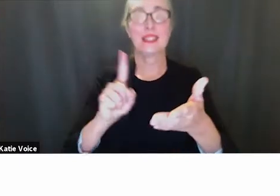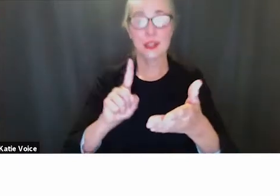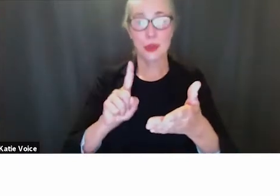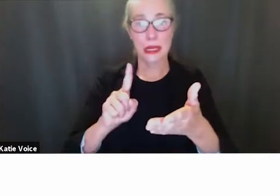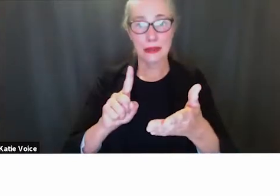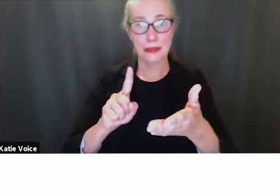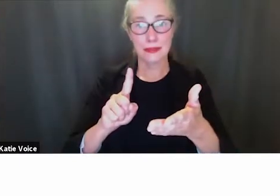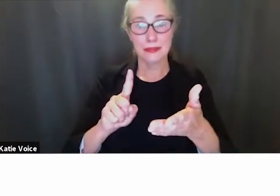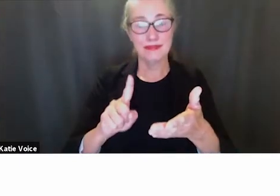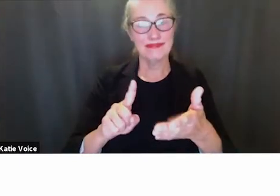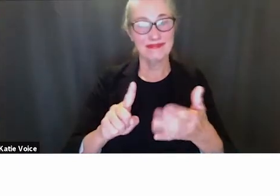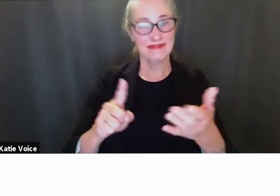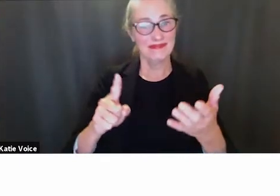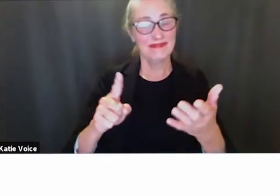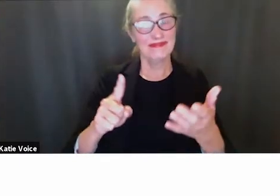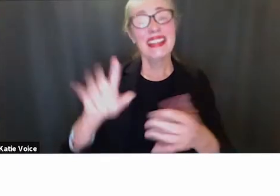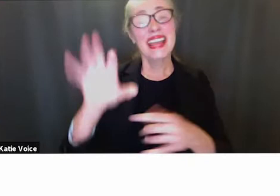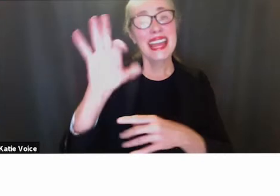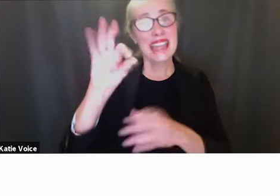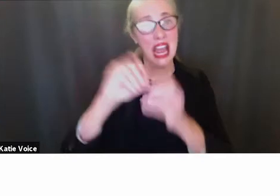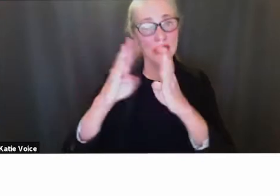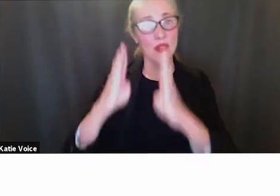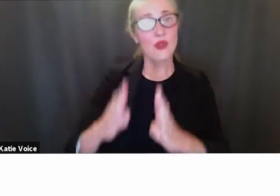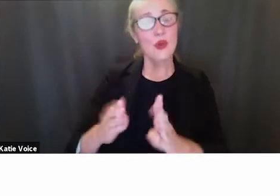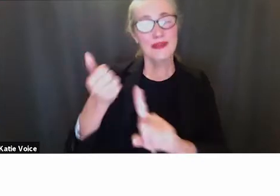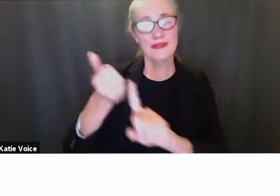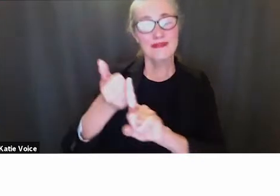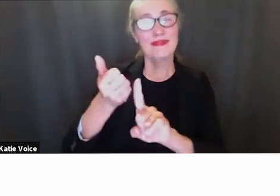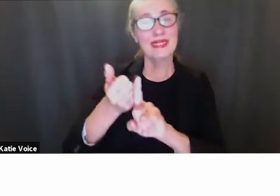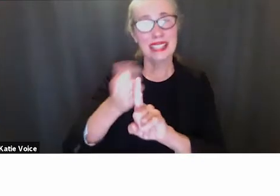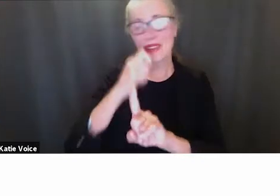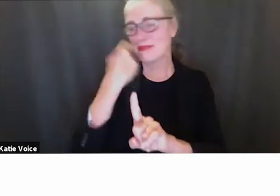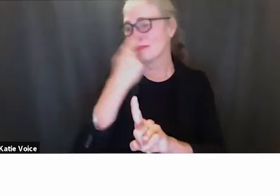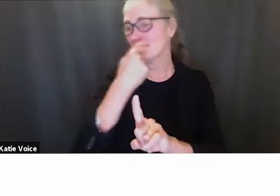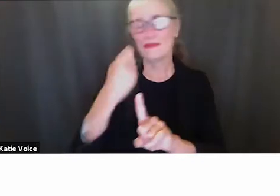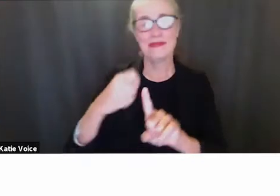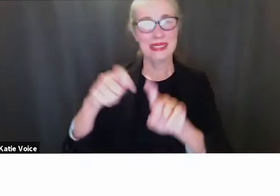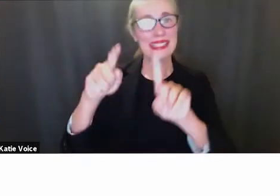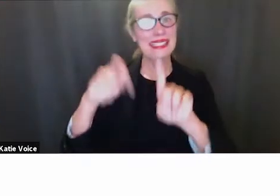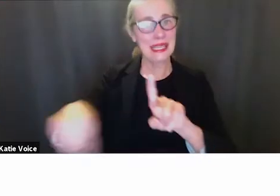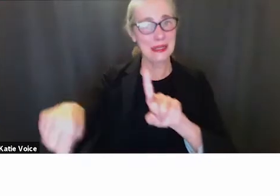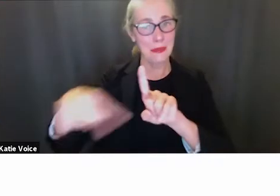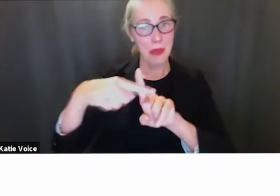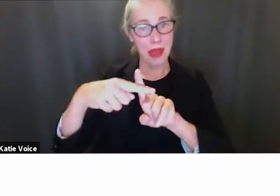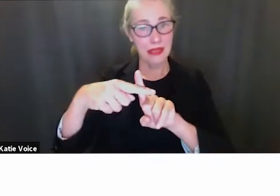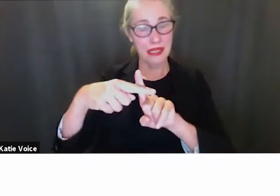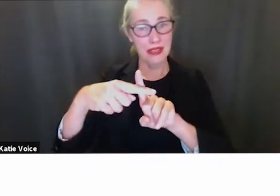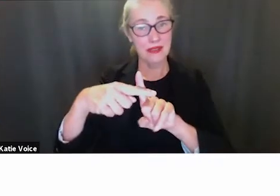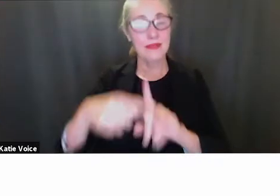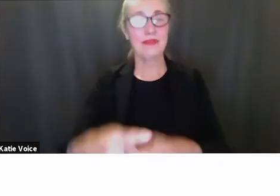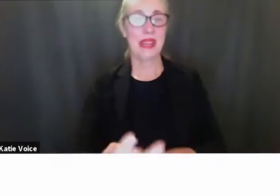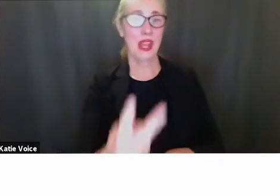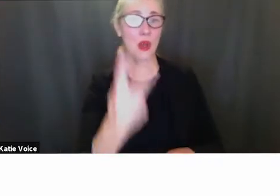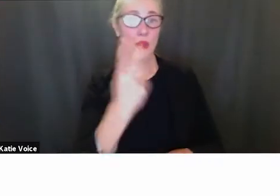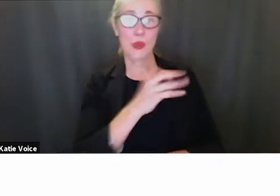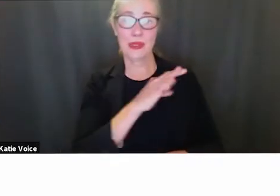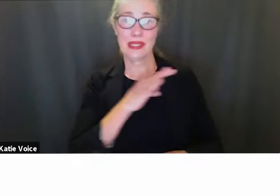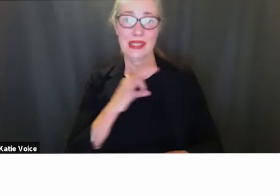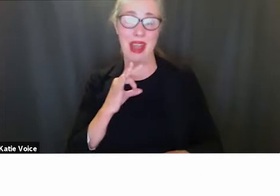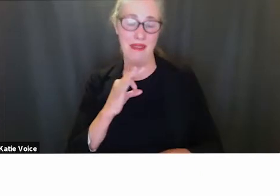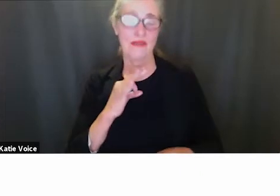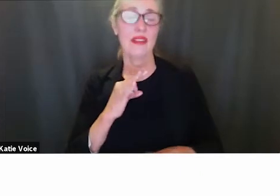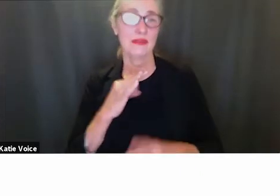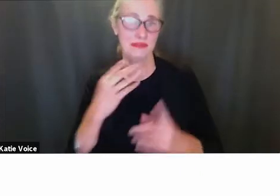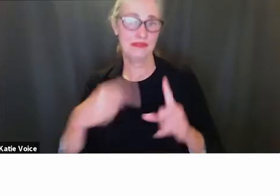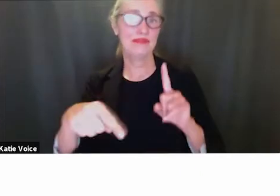9 students who tested positive and 2 staff members. That brings us to a total of 58